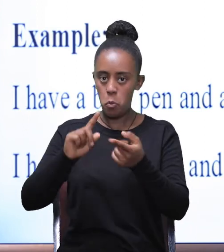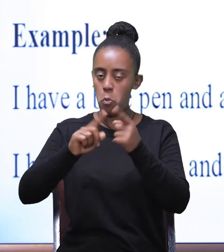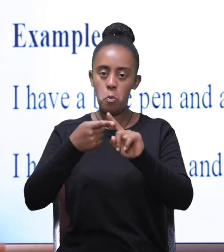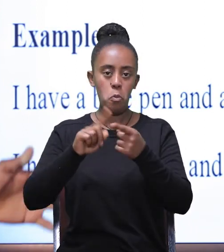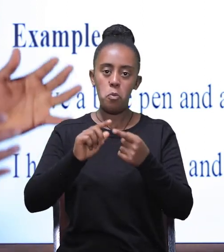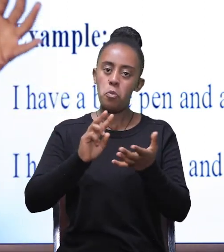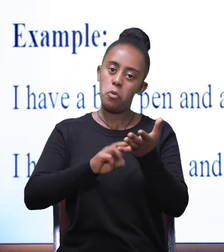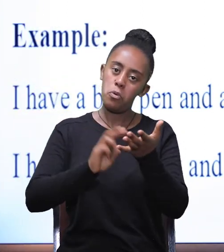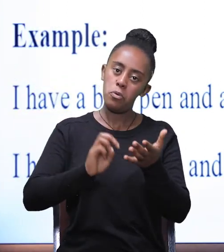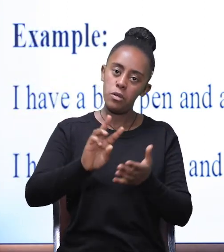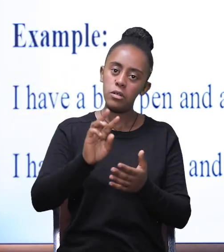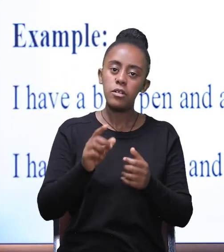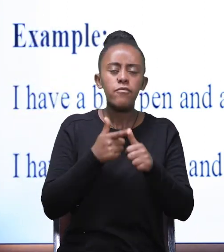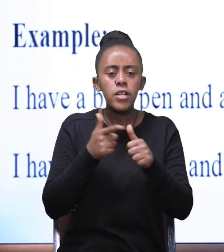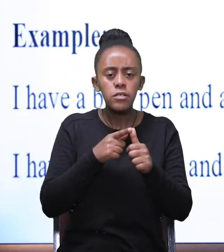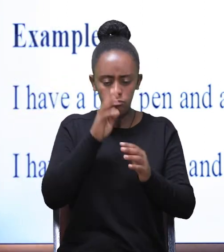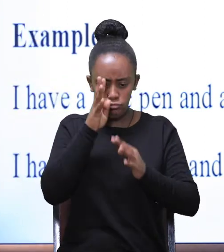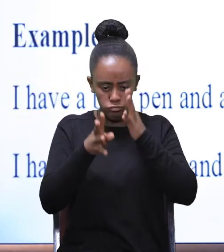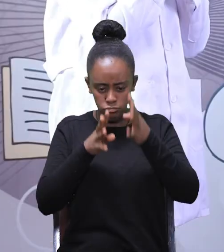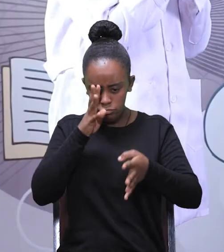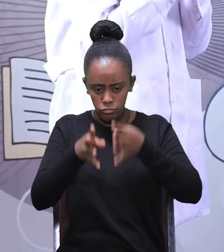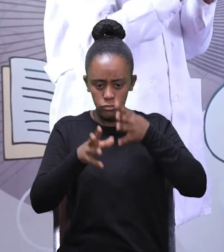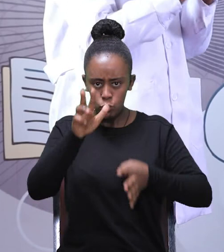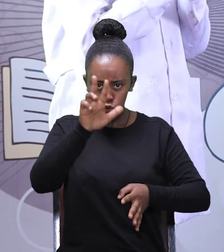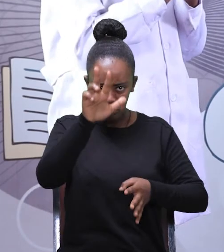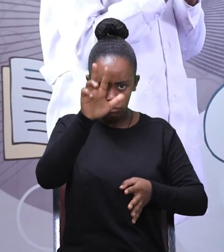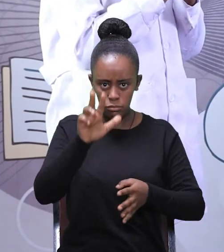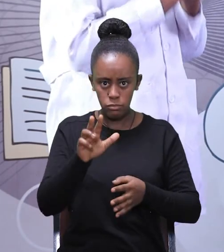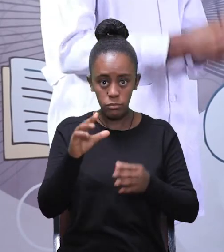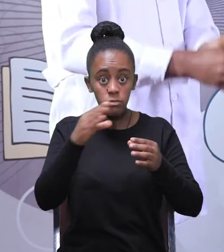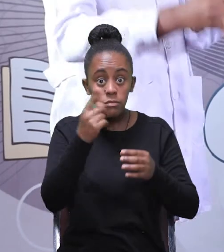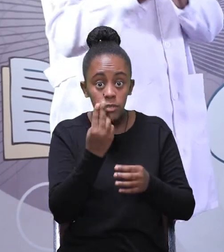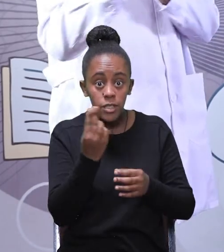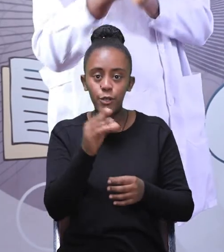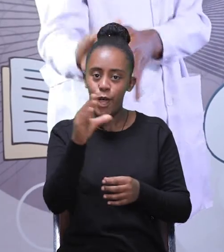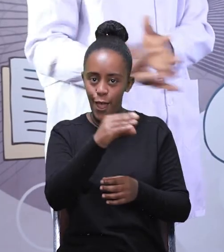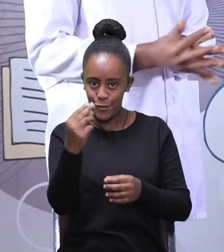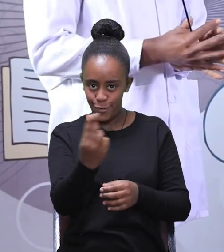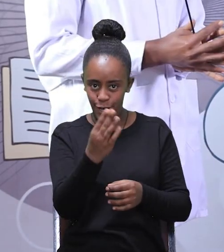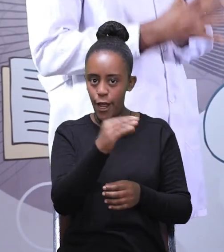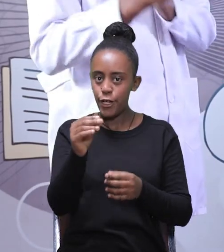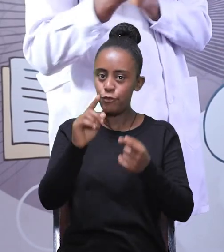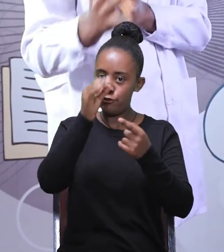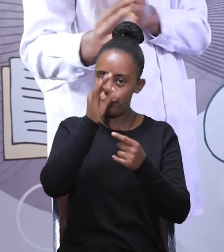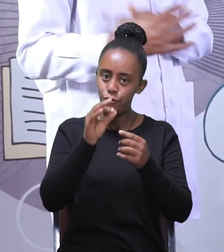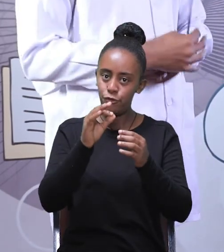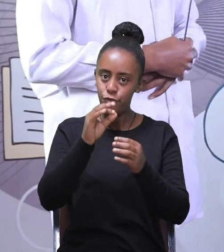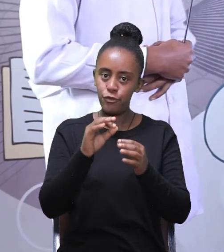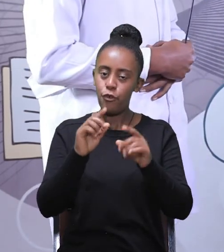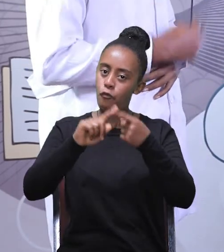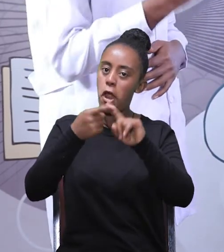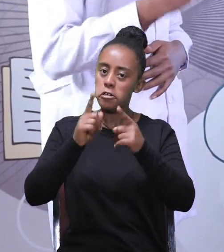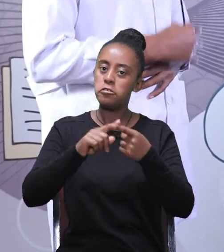First, you have to create 3 sentences by using the word and you have to read for your friends. You have to read for your